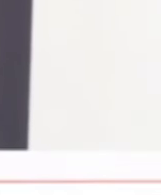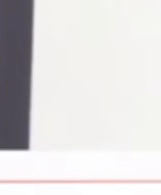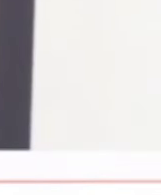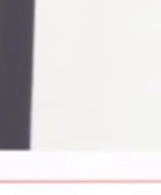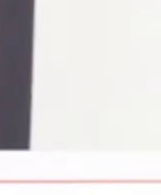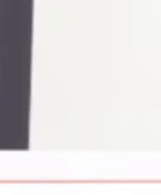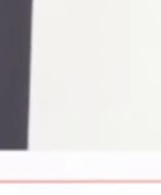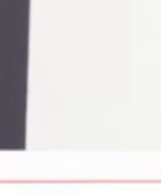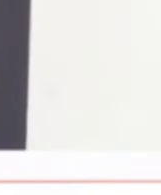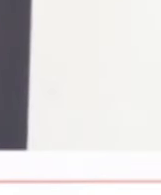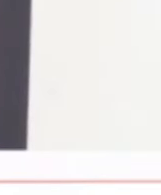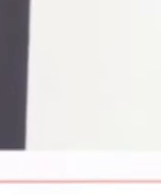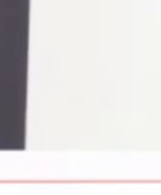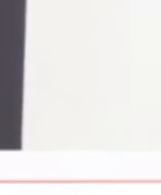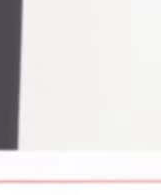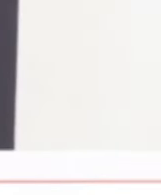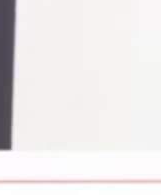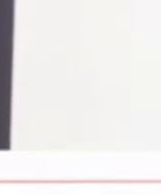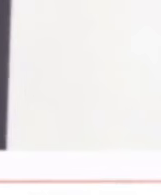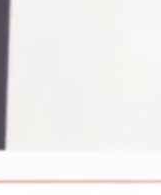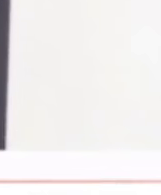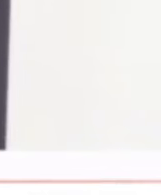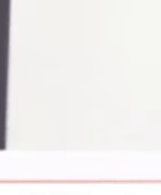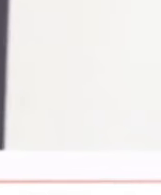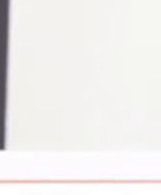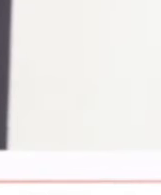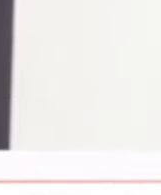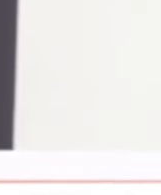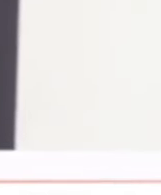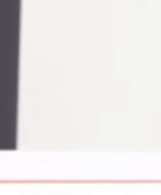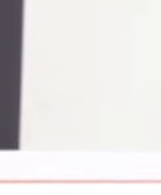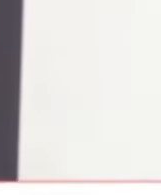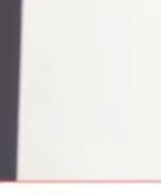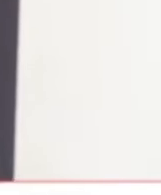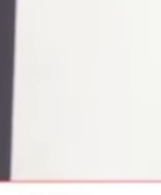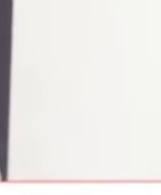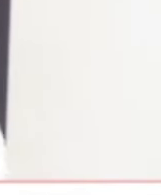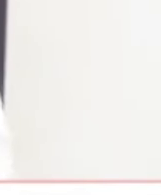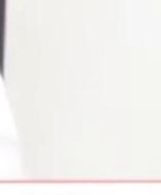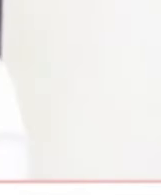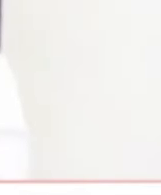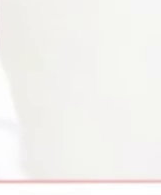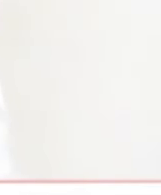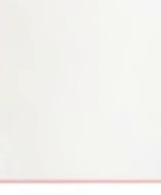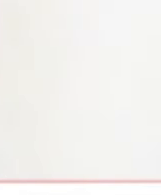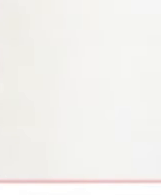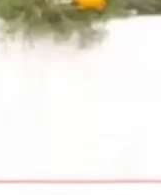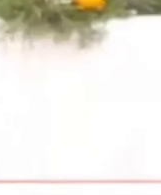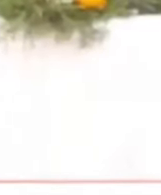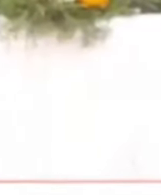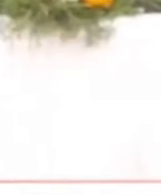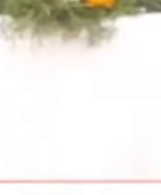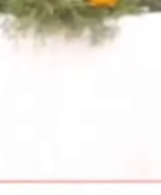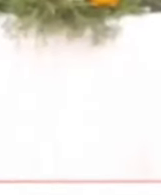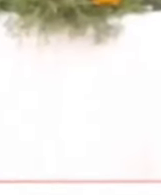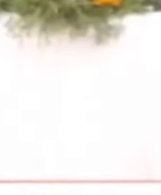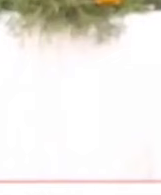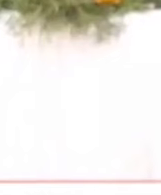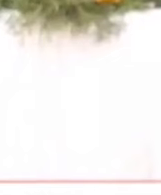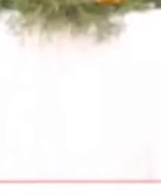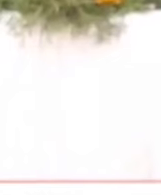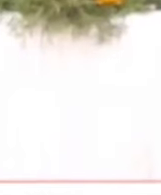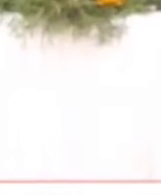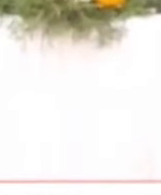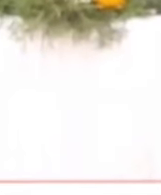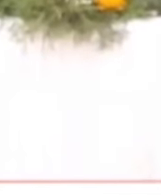totality. I know why. I'll talk about it later. As for the governance of National Sports Federation, many of them have governance